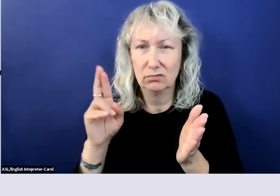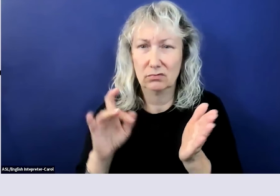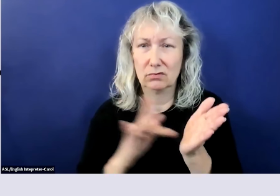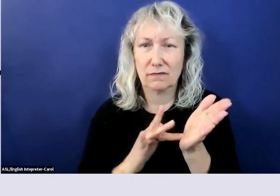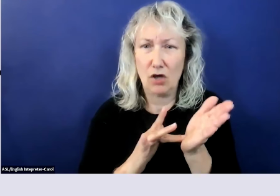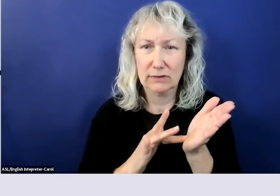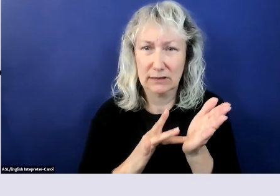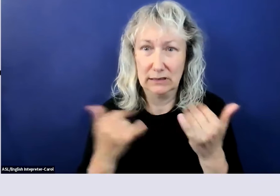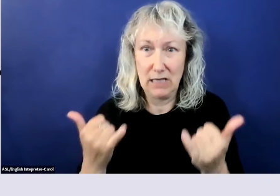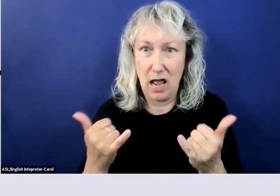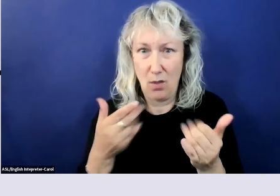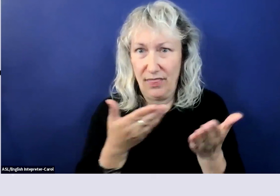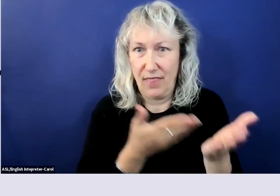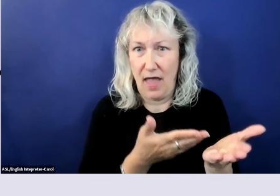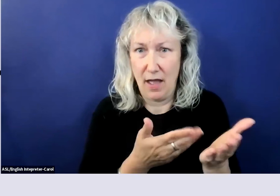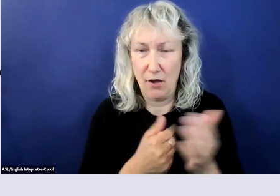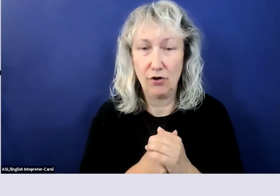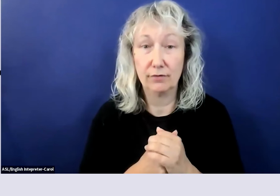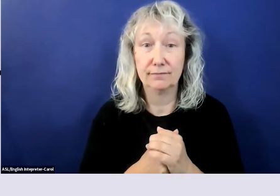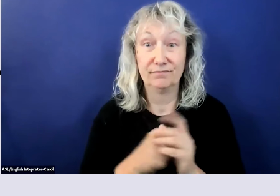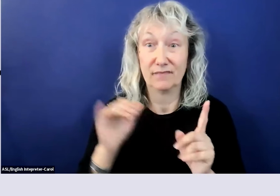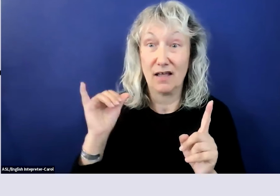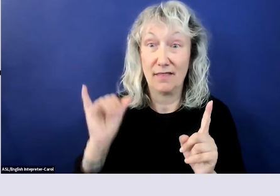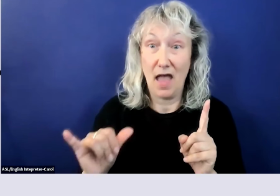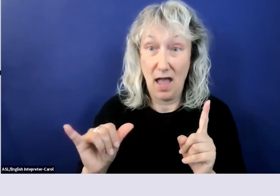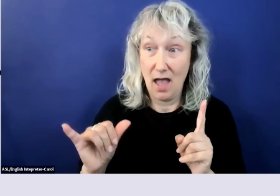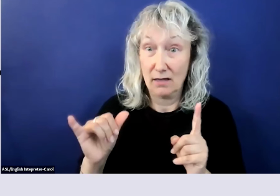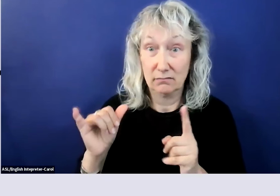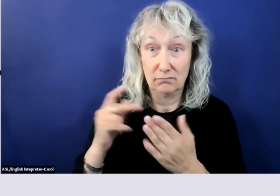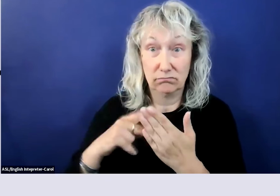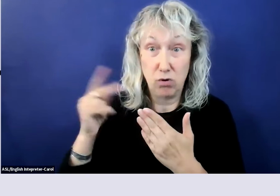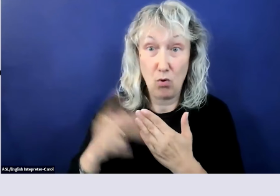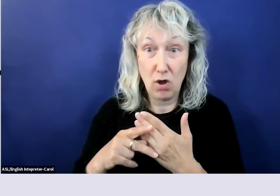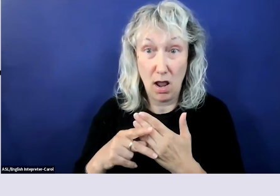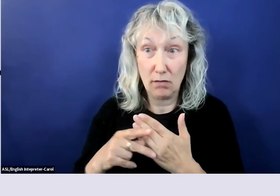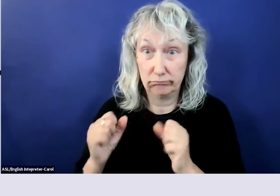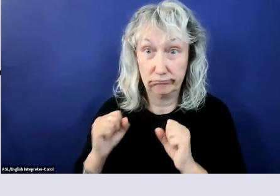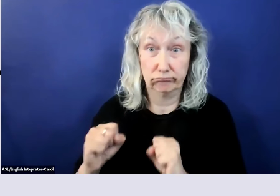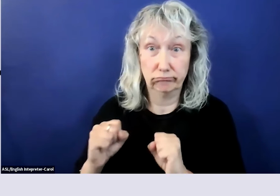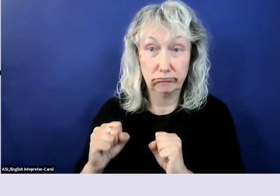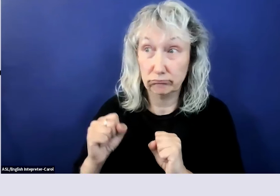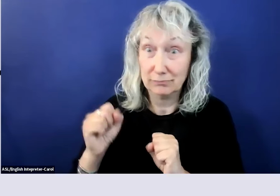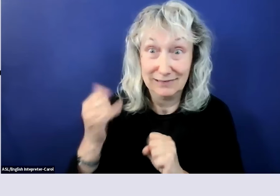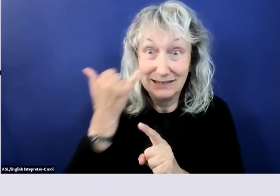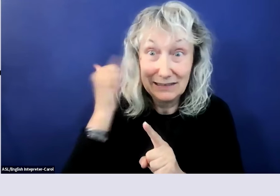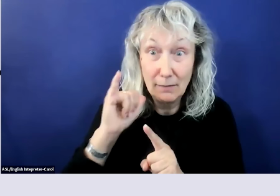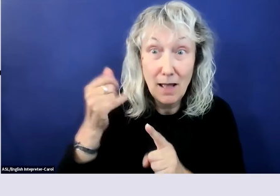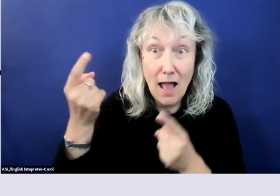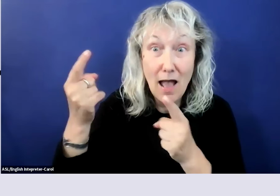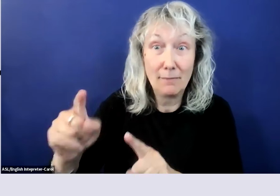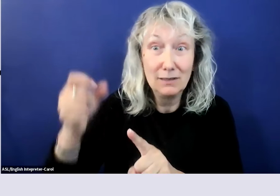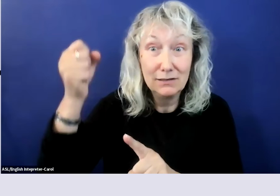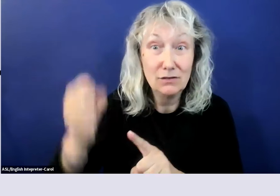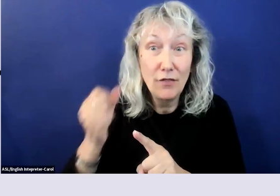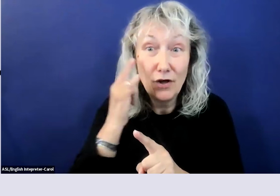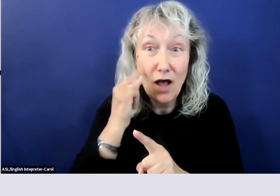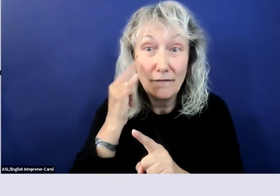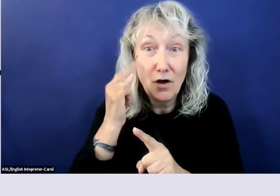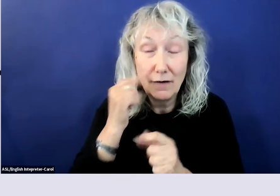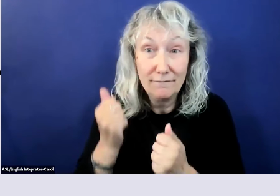this program is activated, like it was for the Southern California fires, eligible individuals